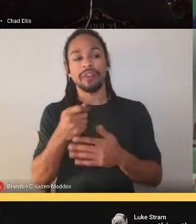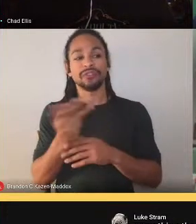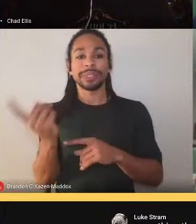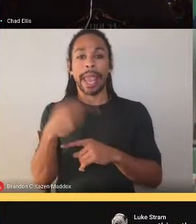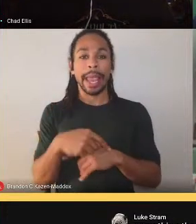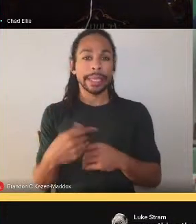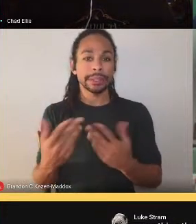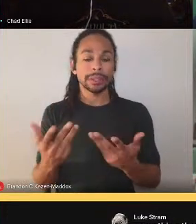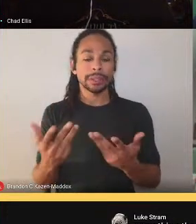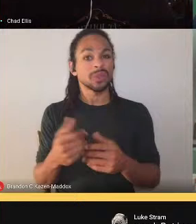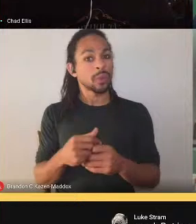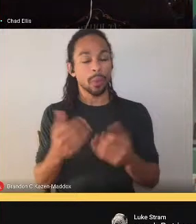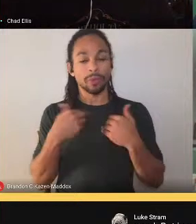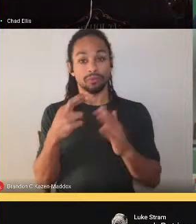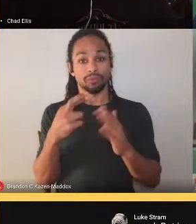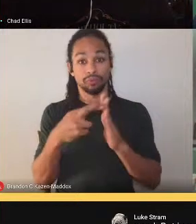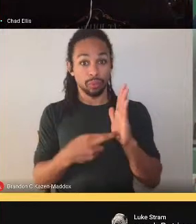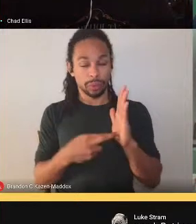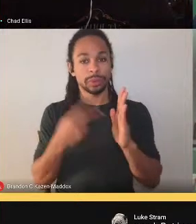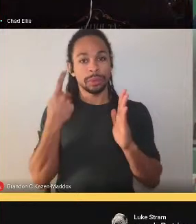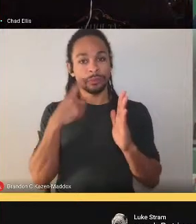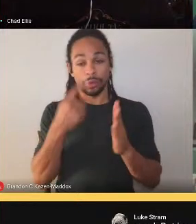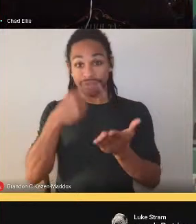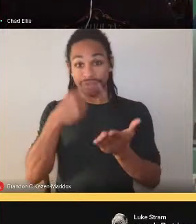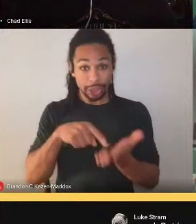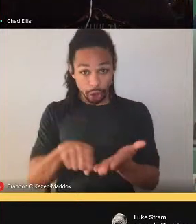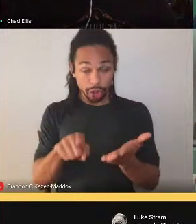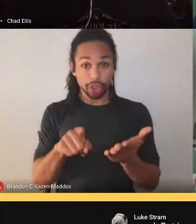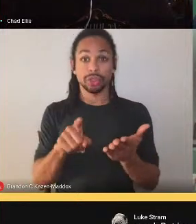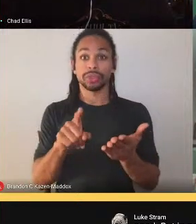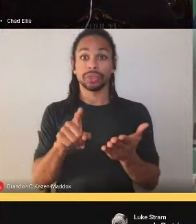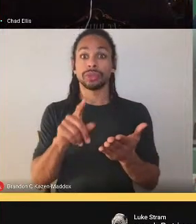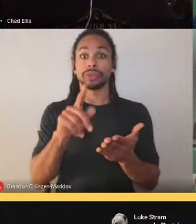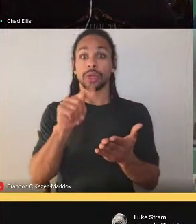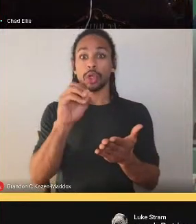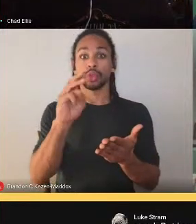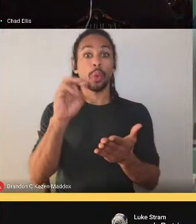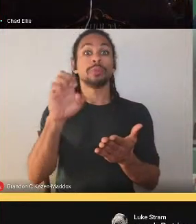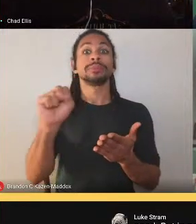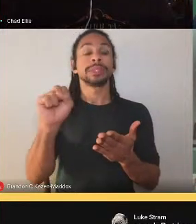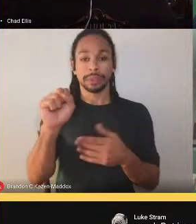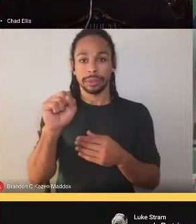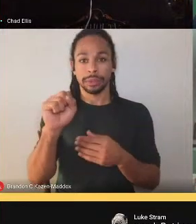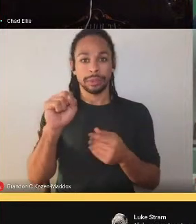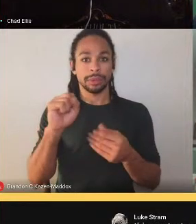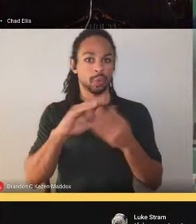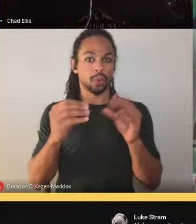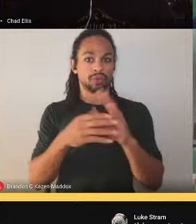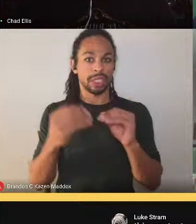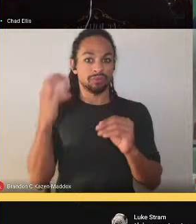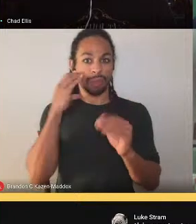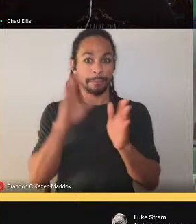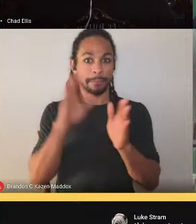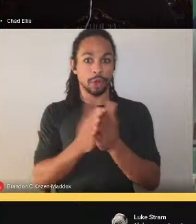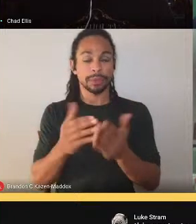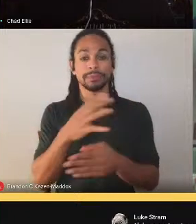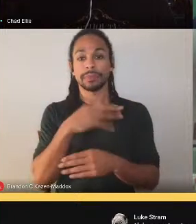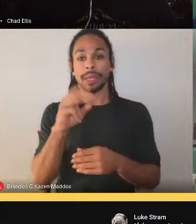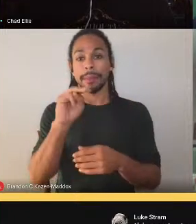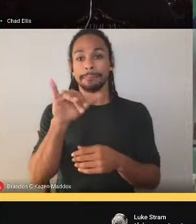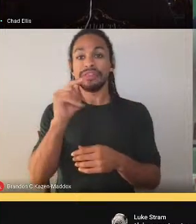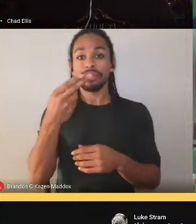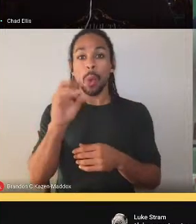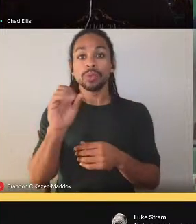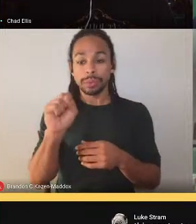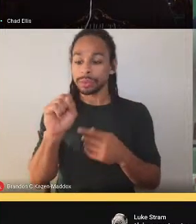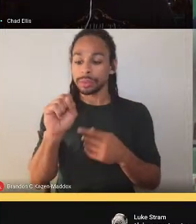like researching tomes and going through, you know, libraries and mythos material and all of that, which is potentially